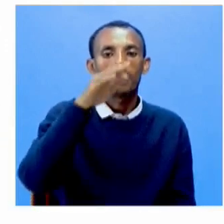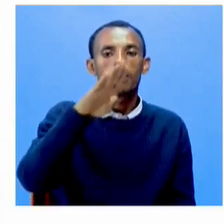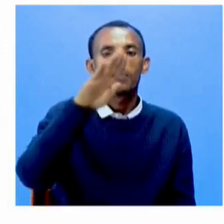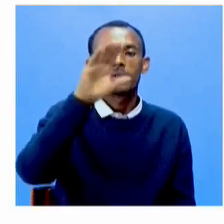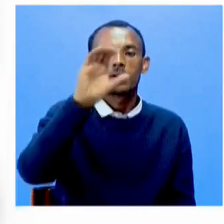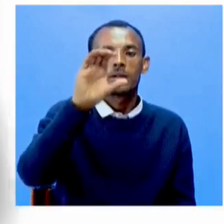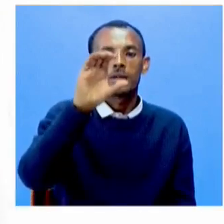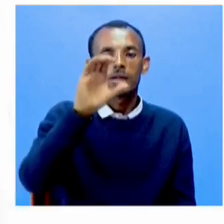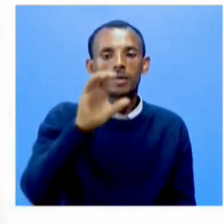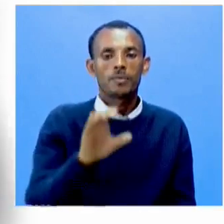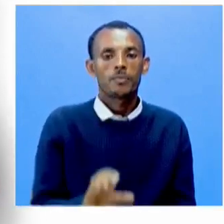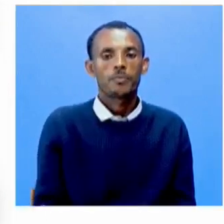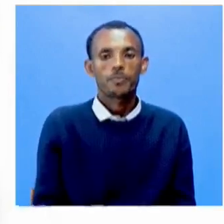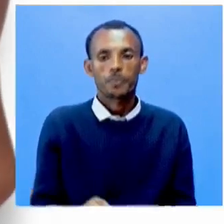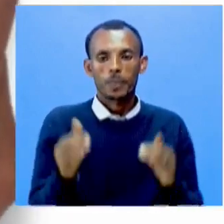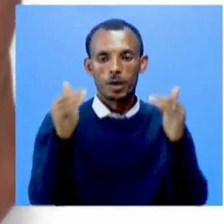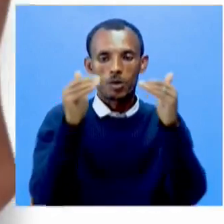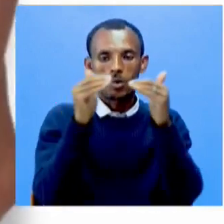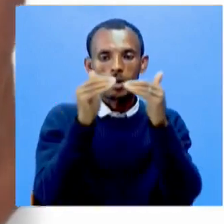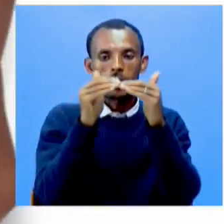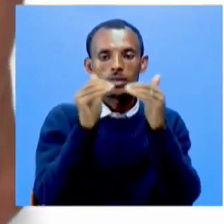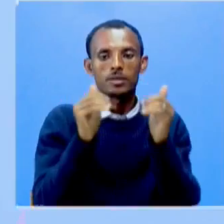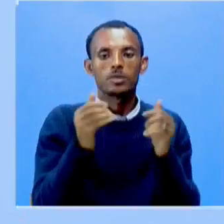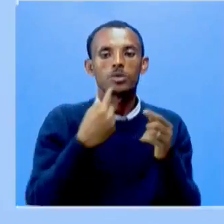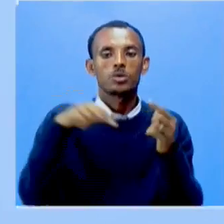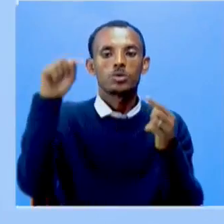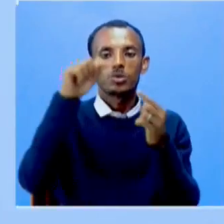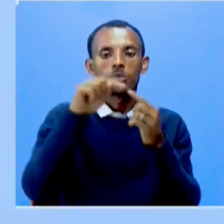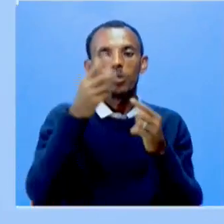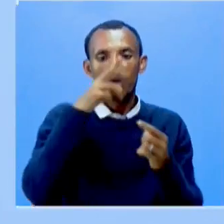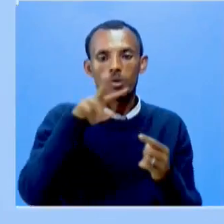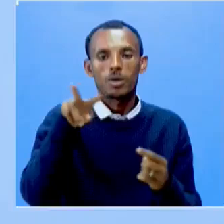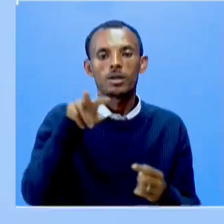ABC is congruent to, look this one,